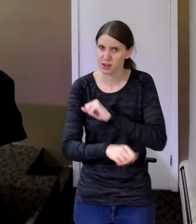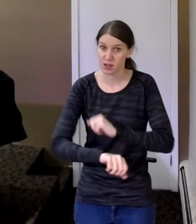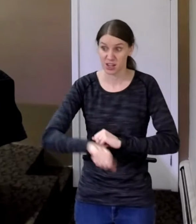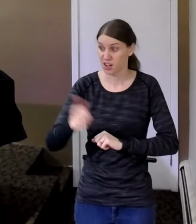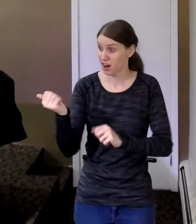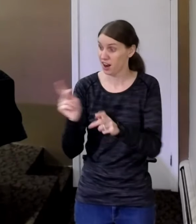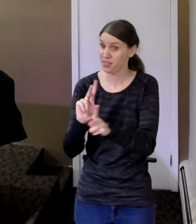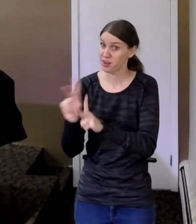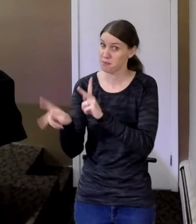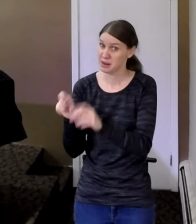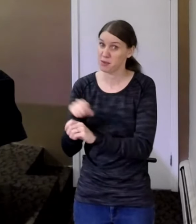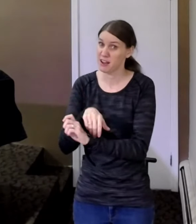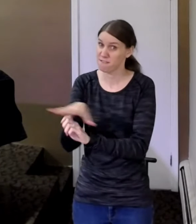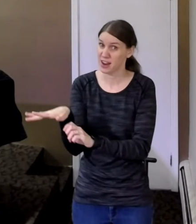else around me?